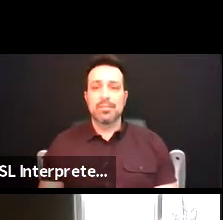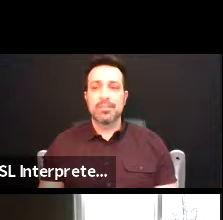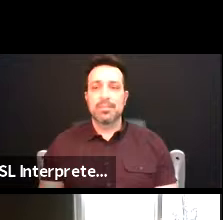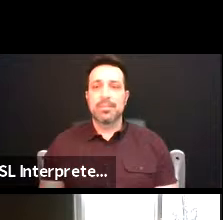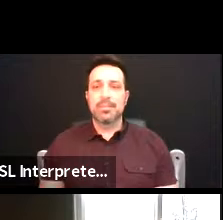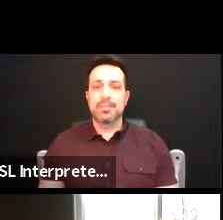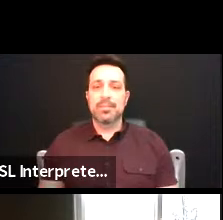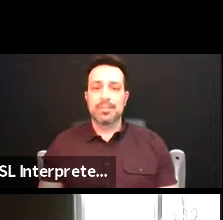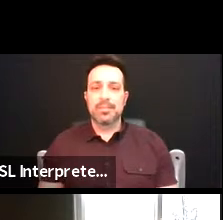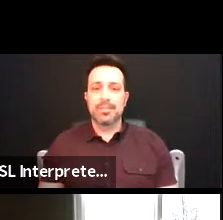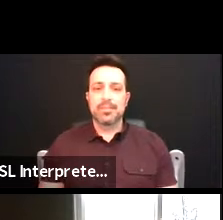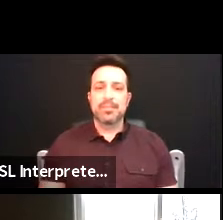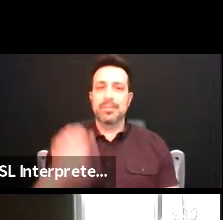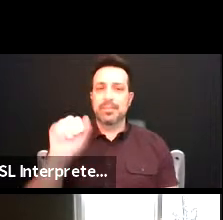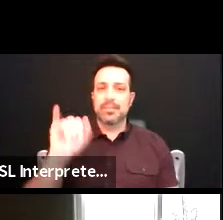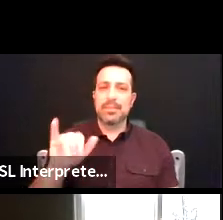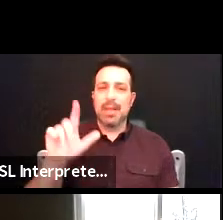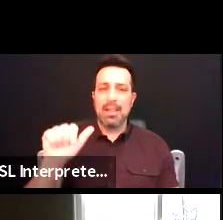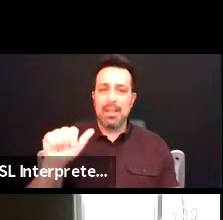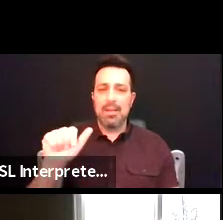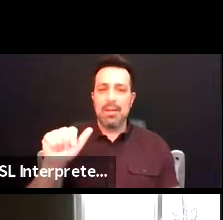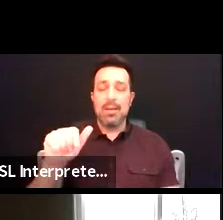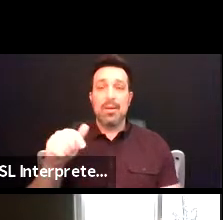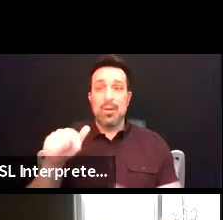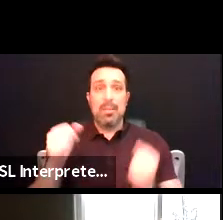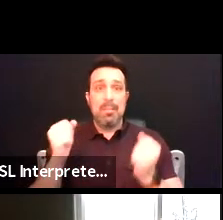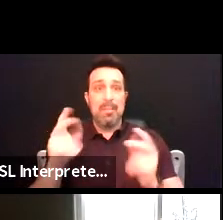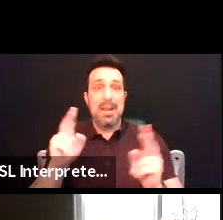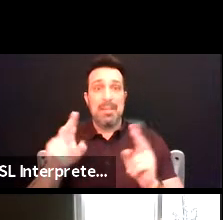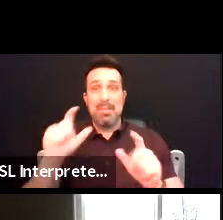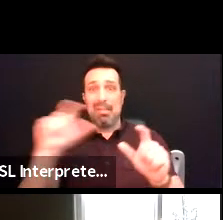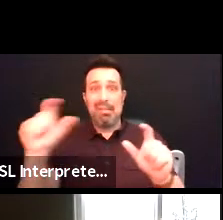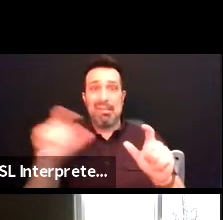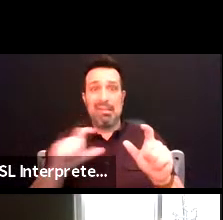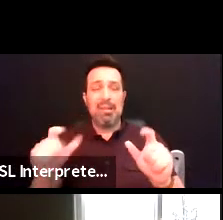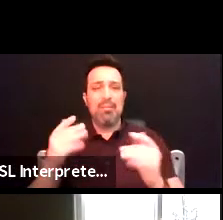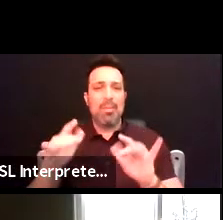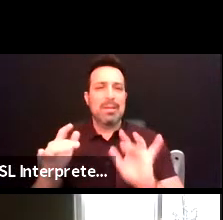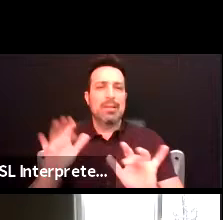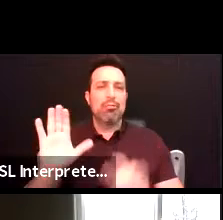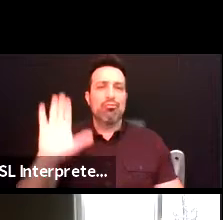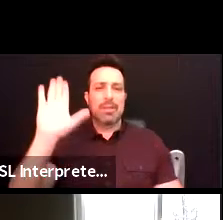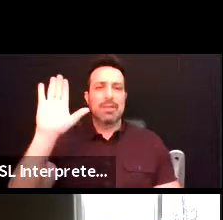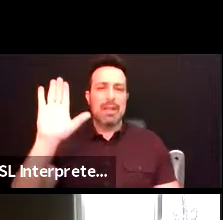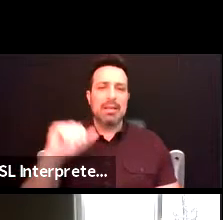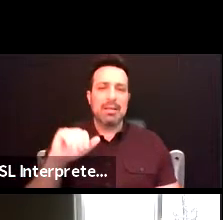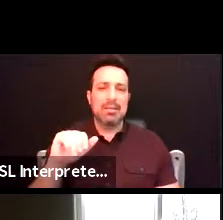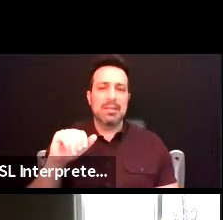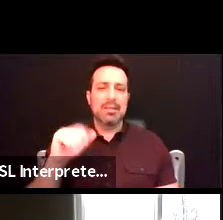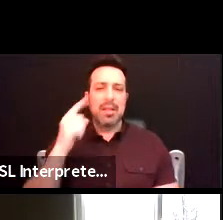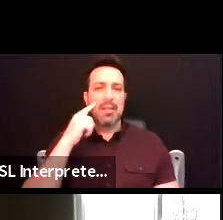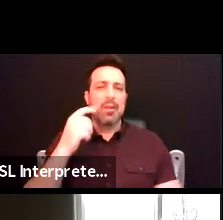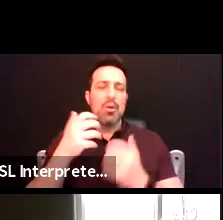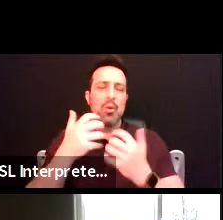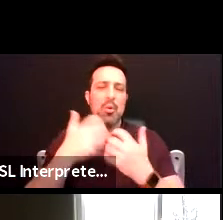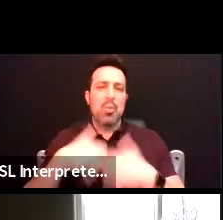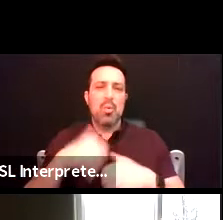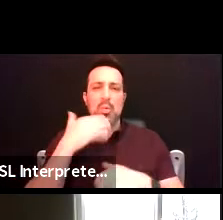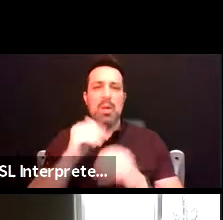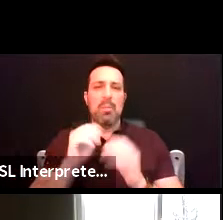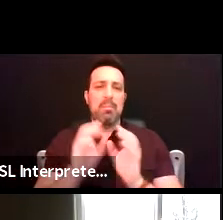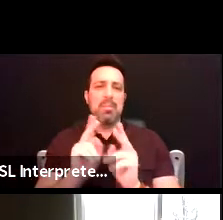I think with this many people, it's probably best to do the raise hands, which I've seen works well with lots of people in